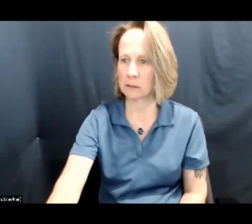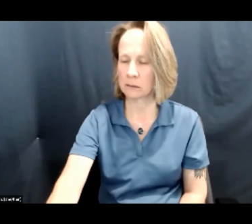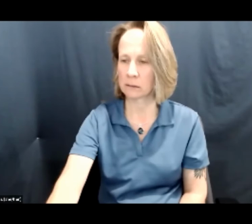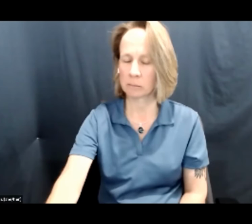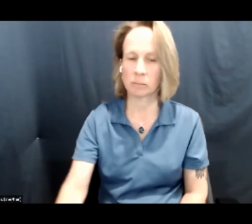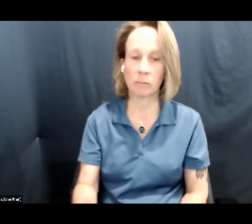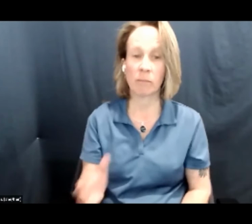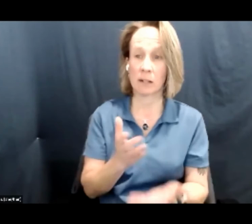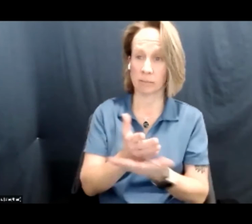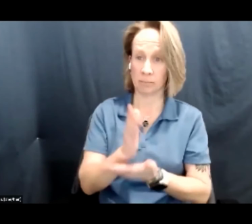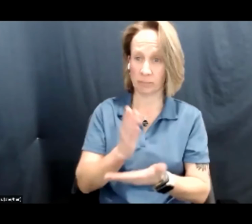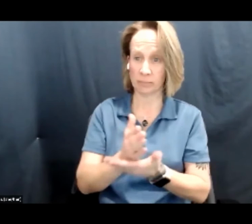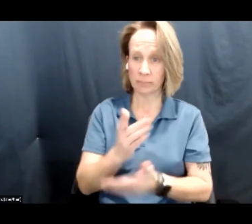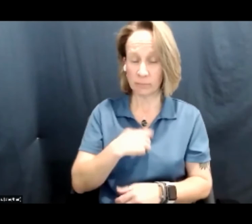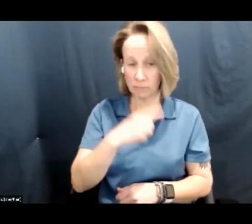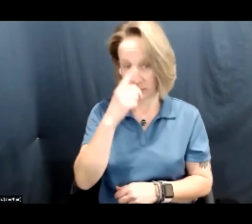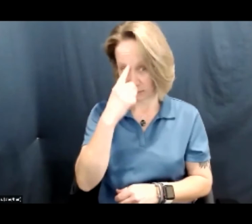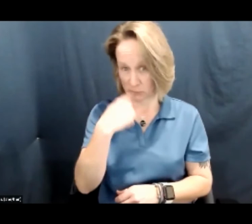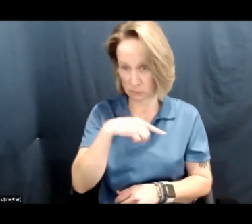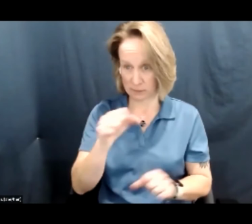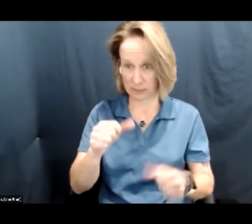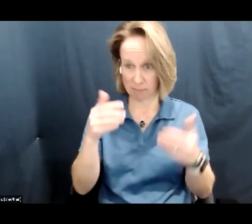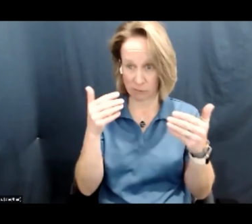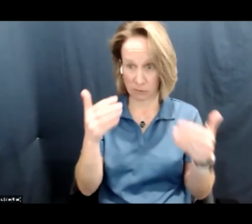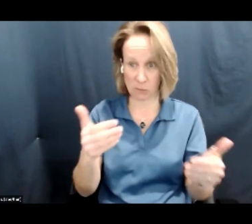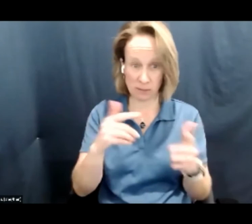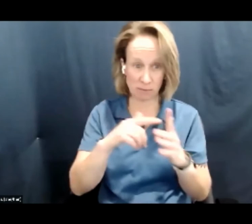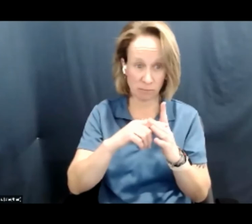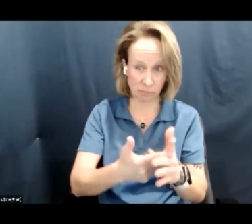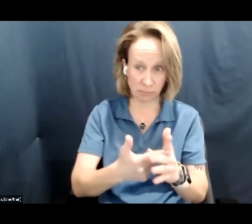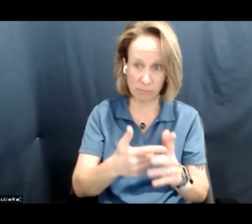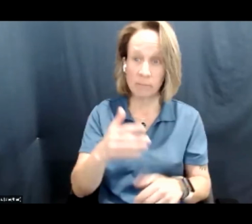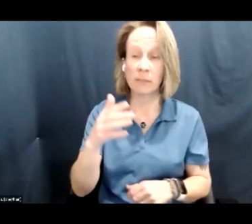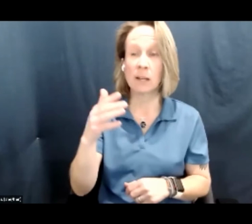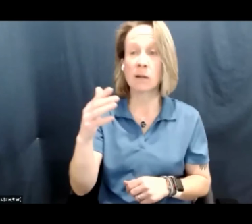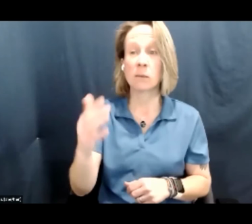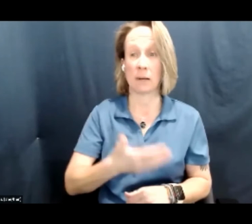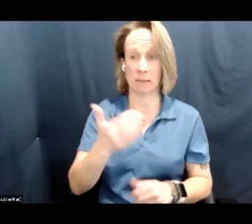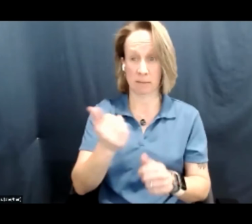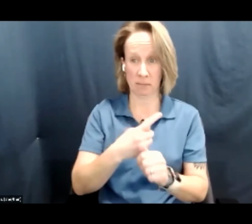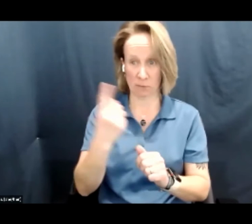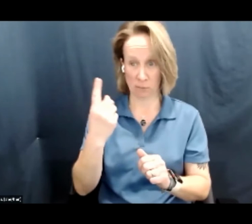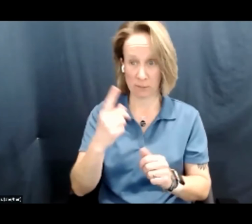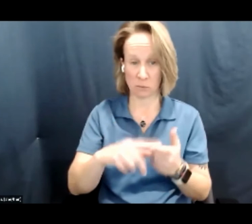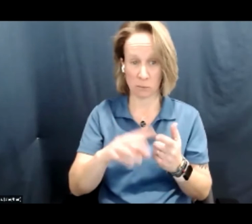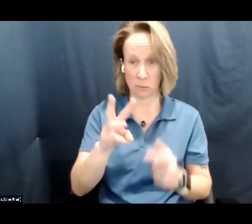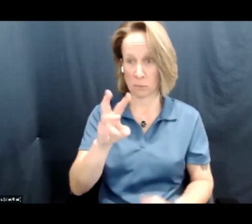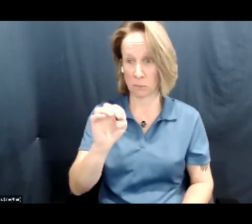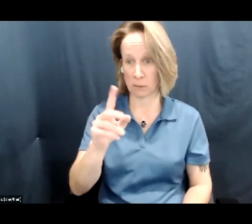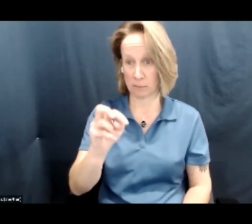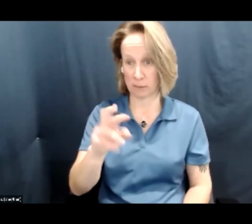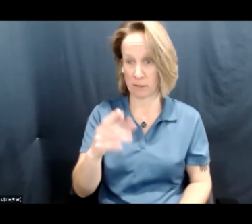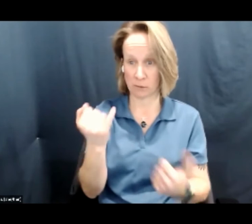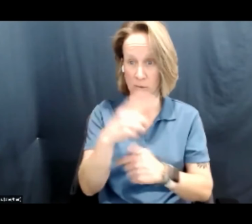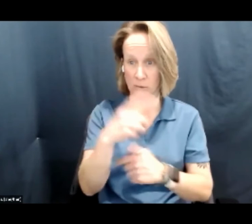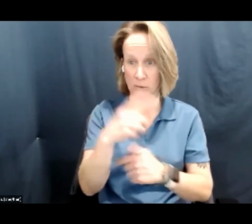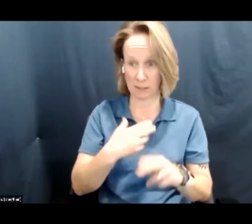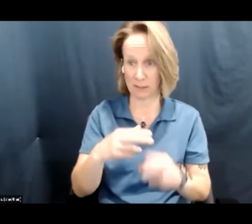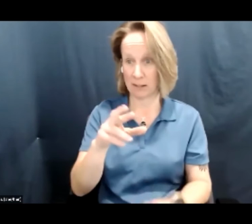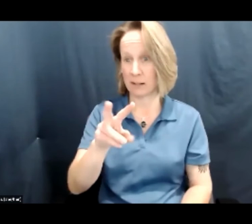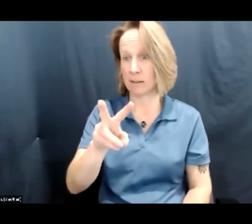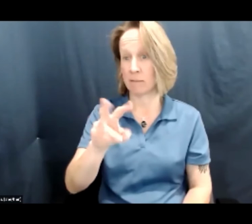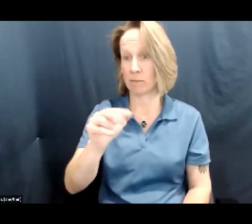All right, I think we can go ahead and get started. So welcome everyone to our webinar today. My name's Victoria Riekers. I use she,